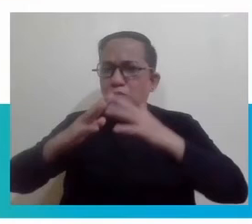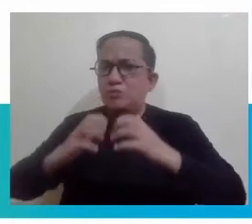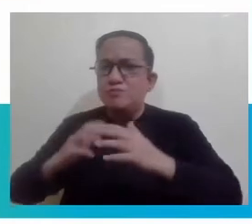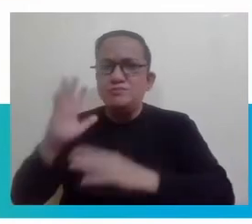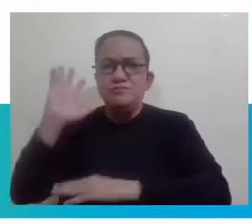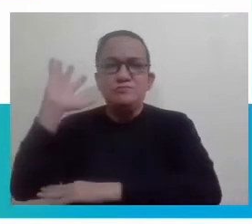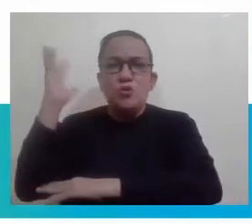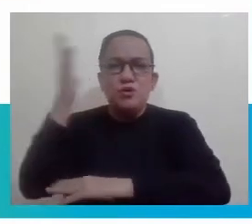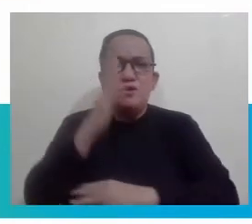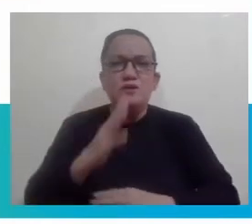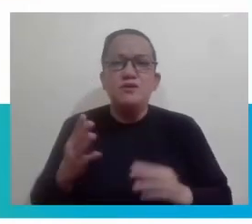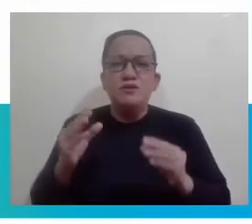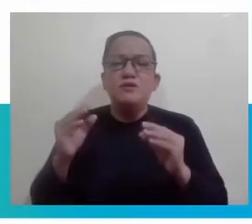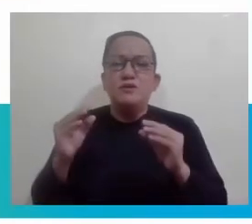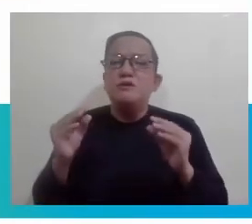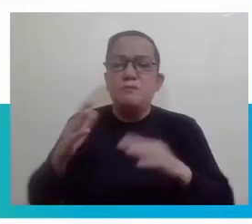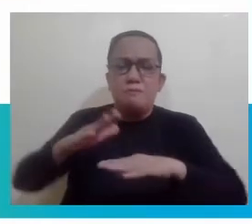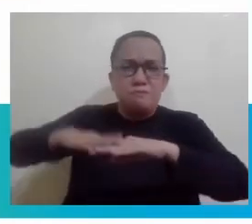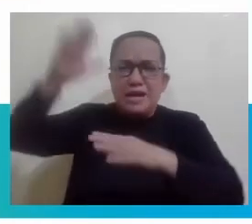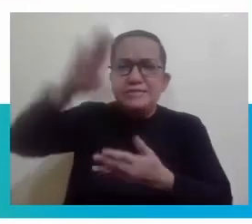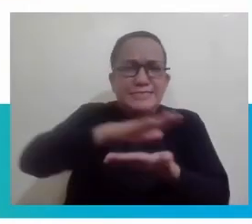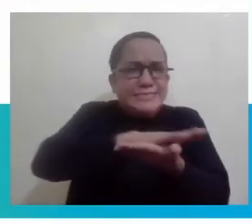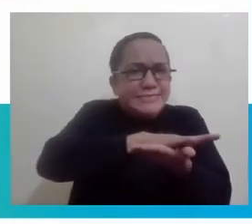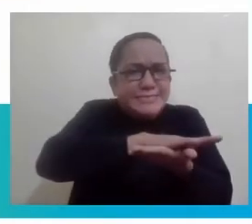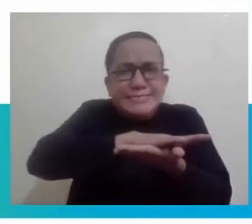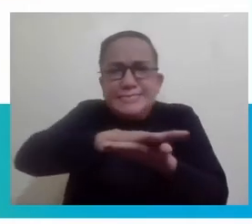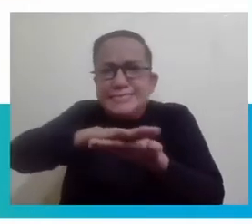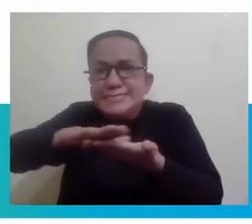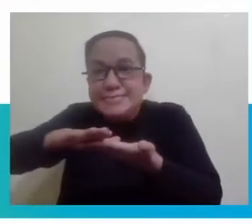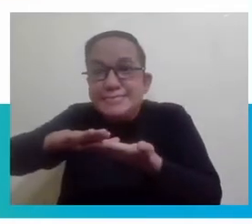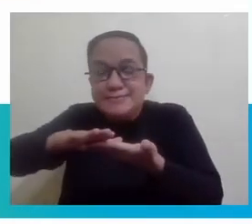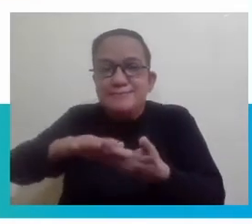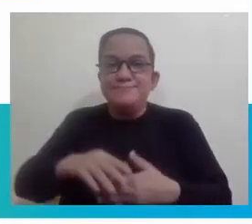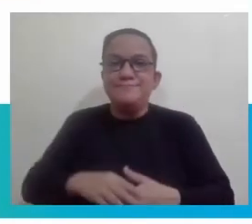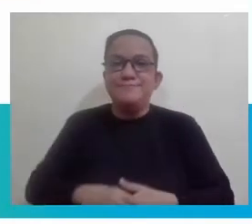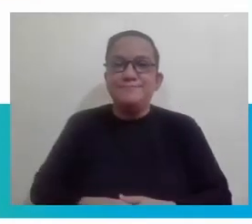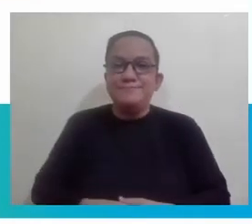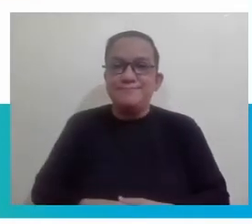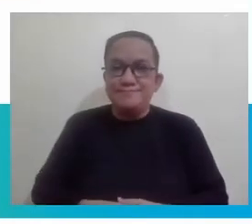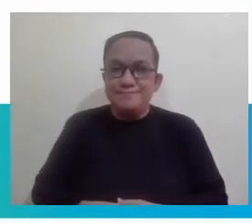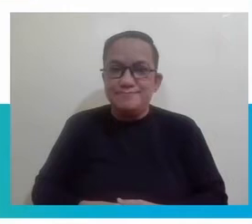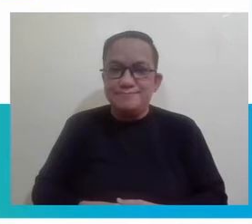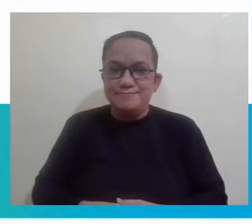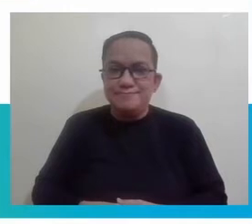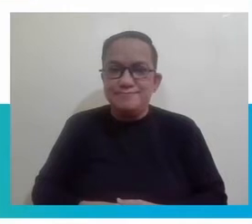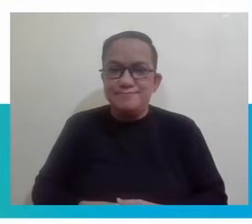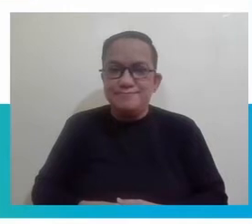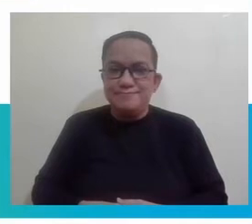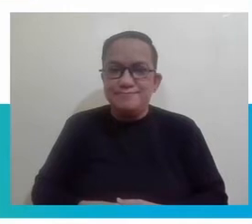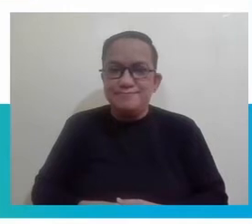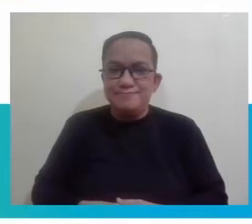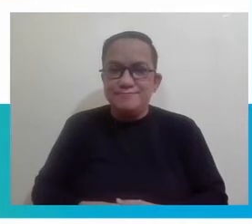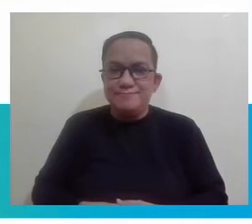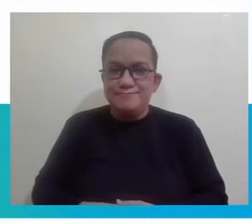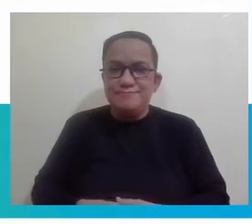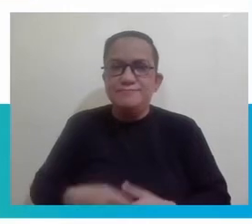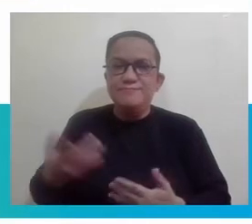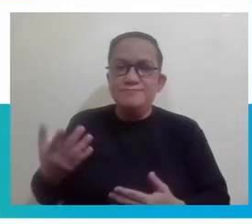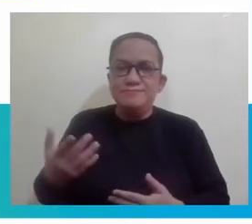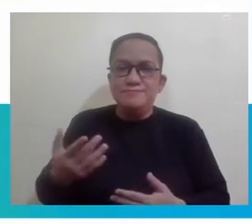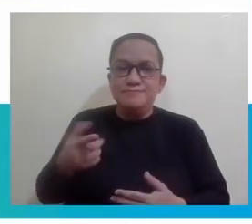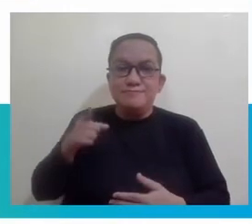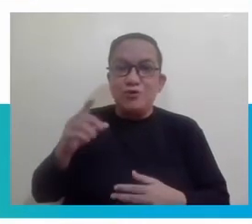Better waste collection, recycling of materials and bio-waste, and upgrade of residual waste disposal can, in many